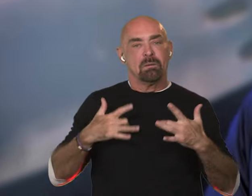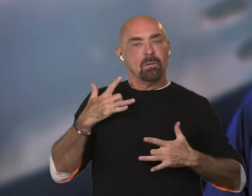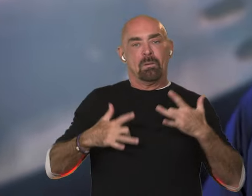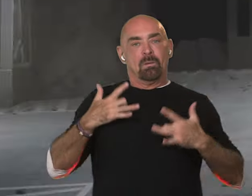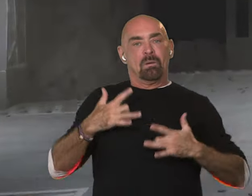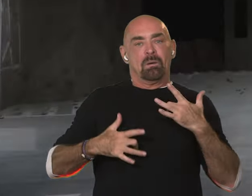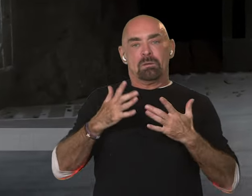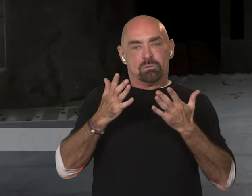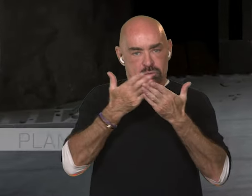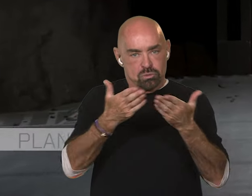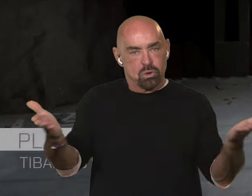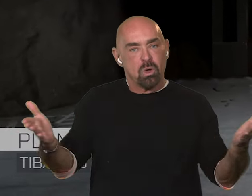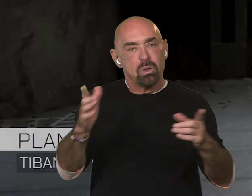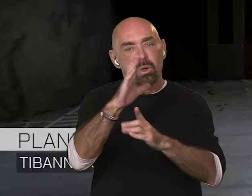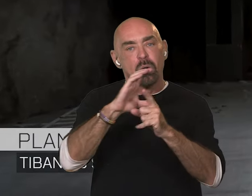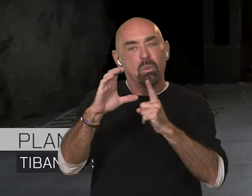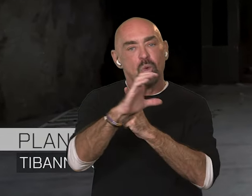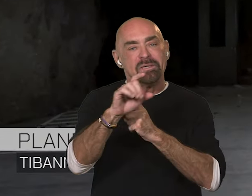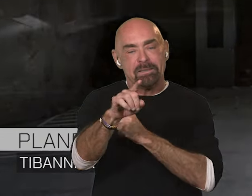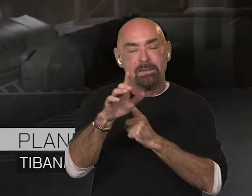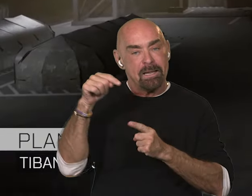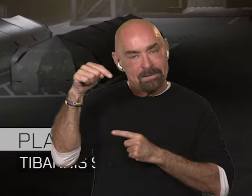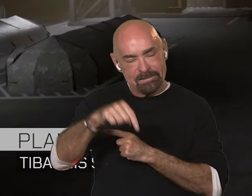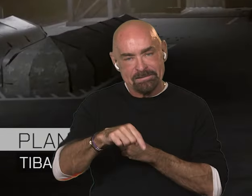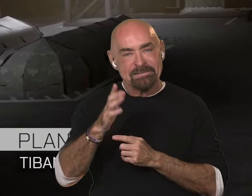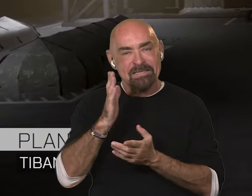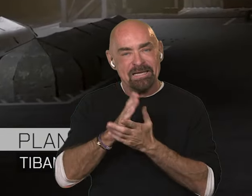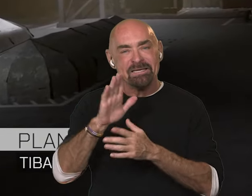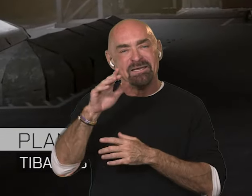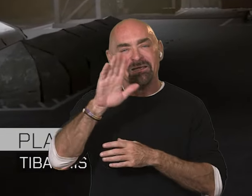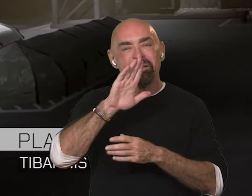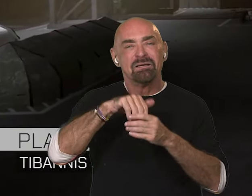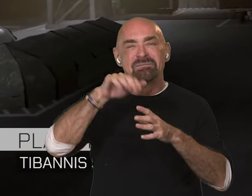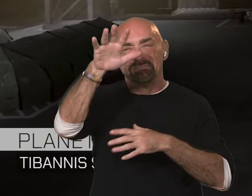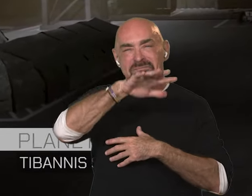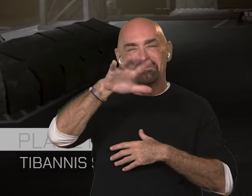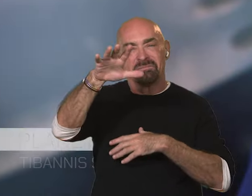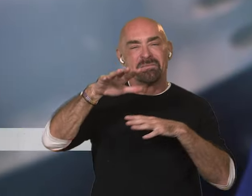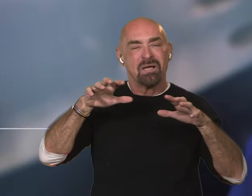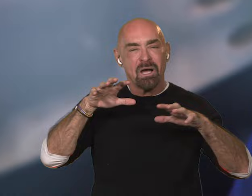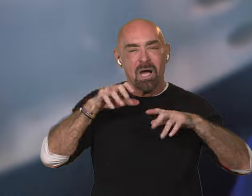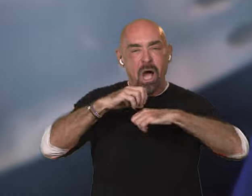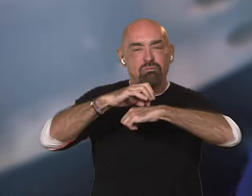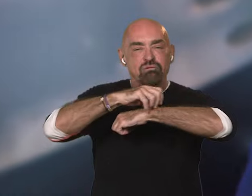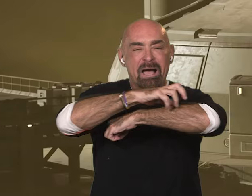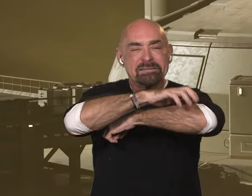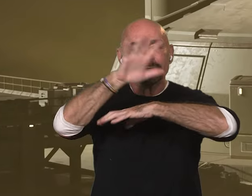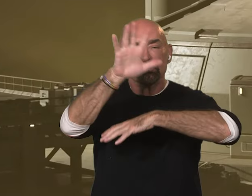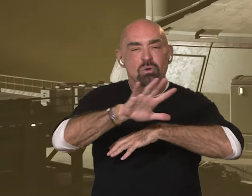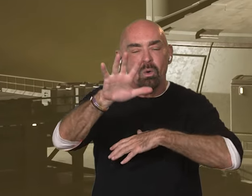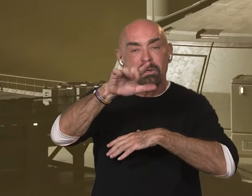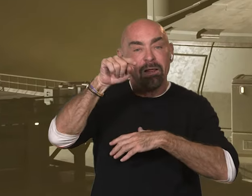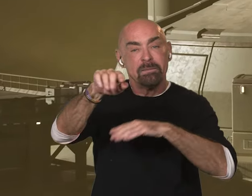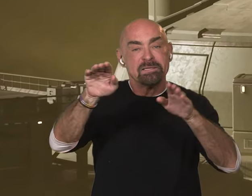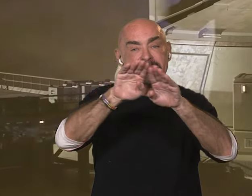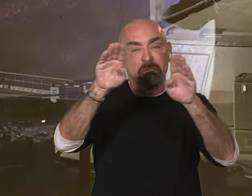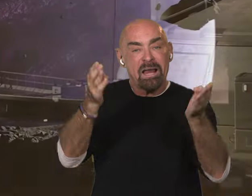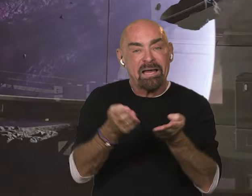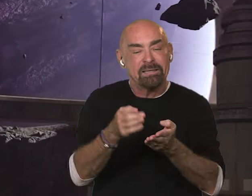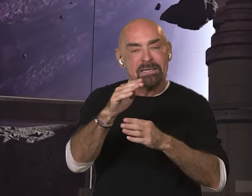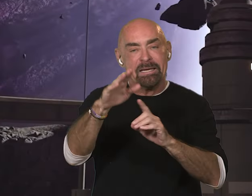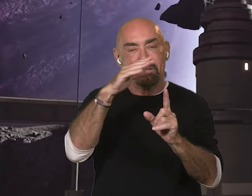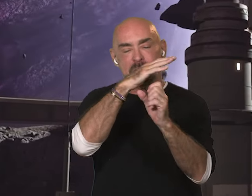share with the community. Planet X-11 is deep within the Tibanus system in the Arachnid quarantine zone. We're setting this planet